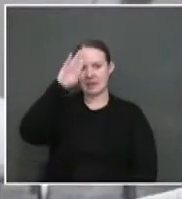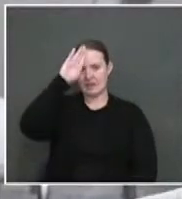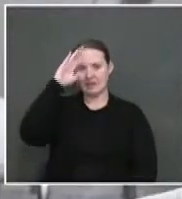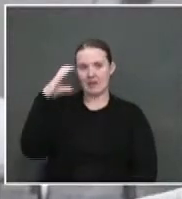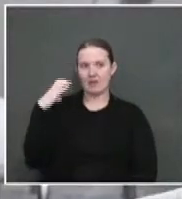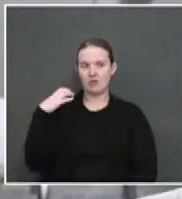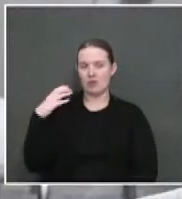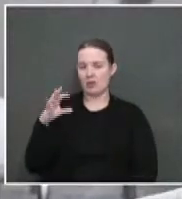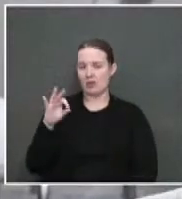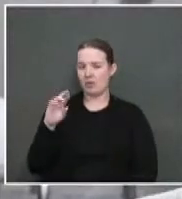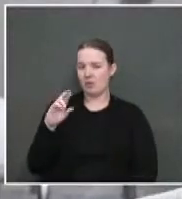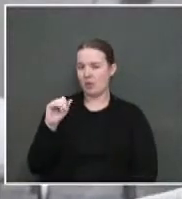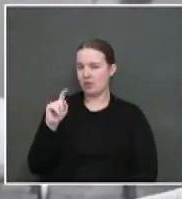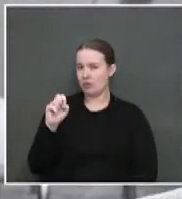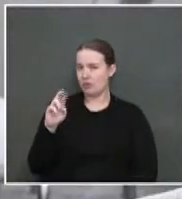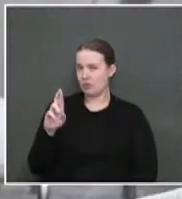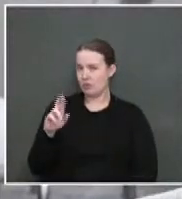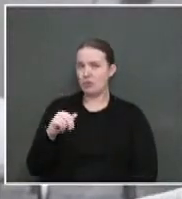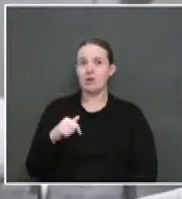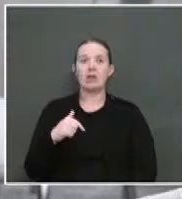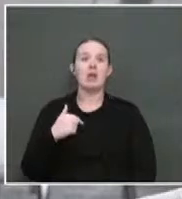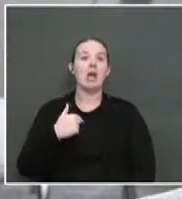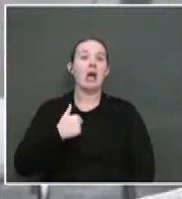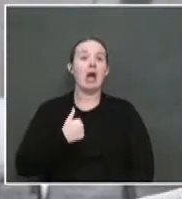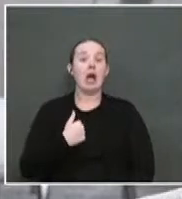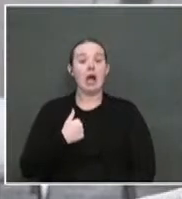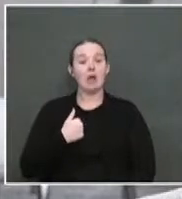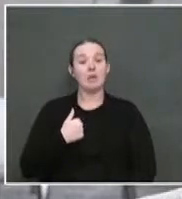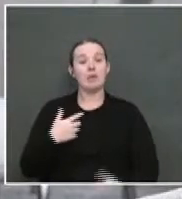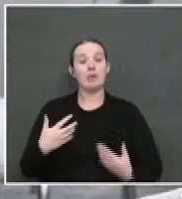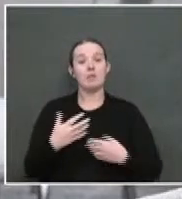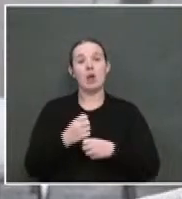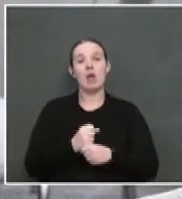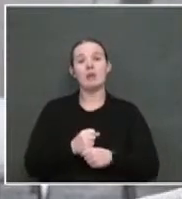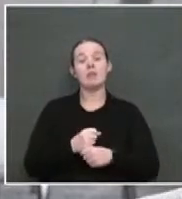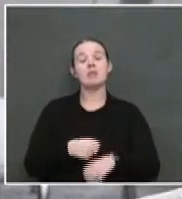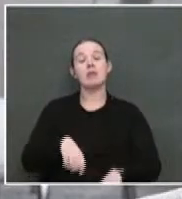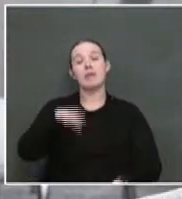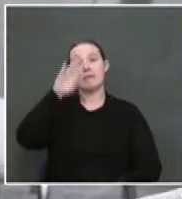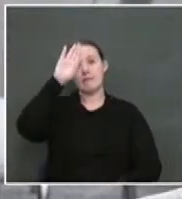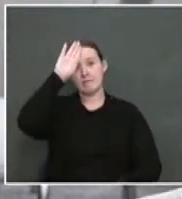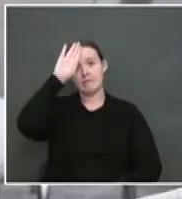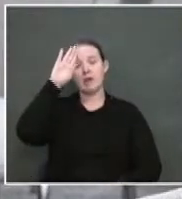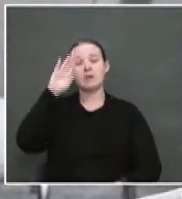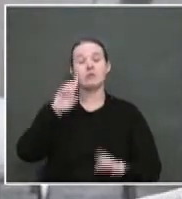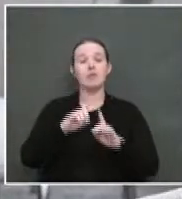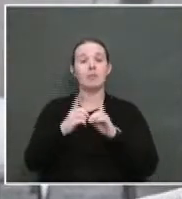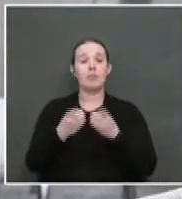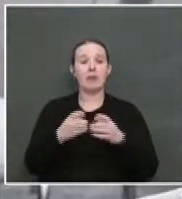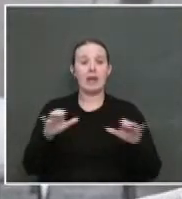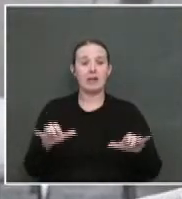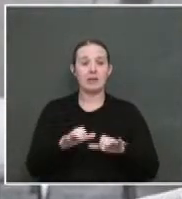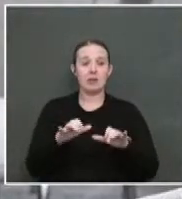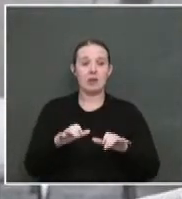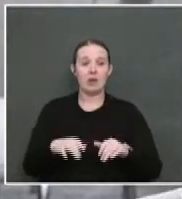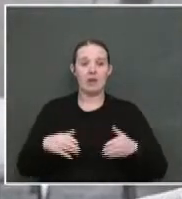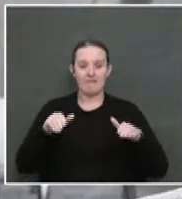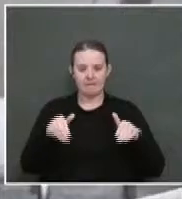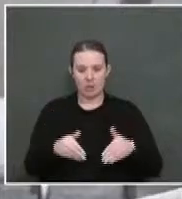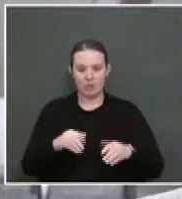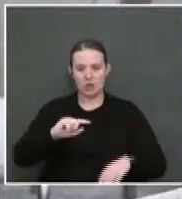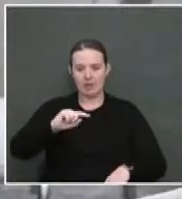Frosto. I'll be presenting an overview of the San Antonio Fire Department activity with a focus on the first quarter.